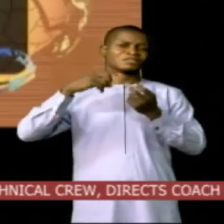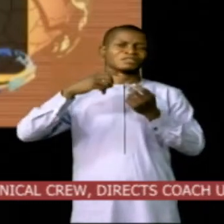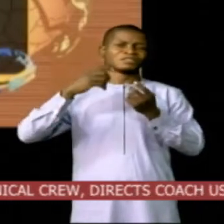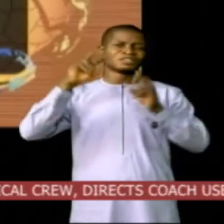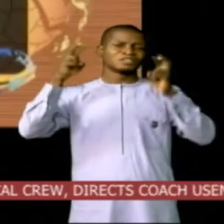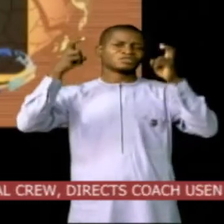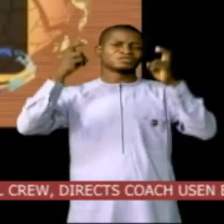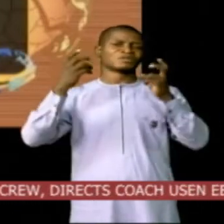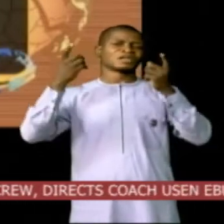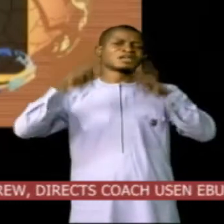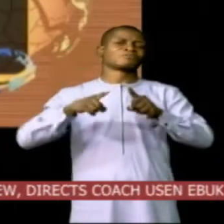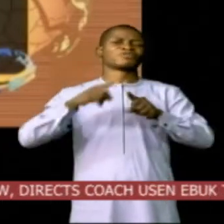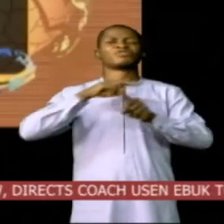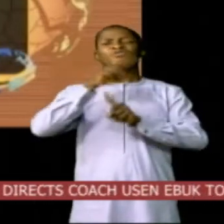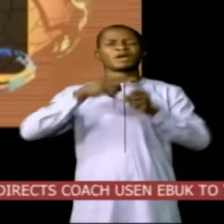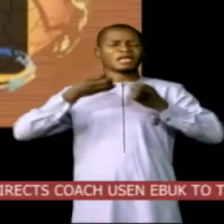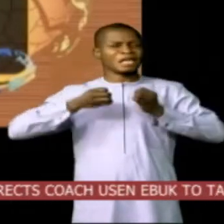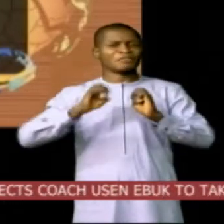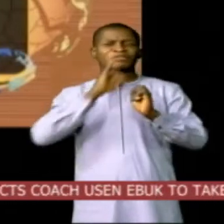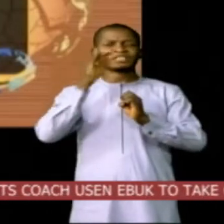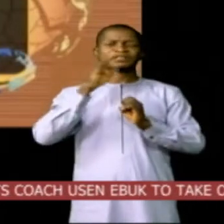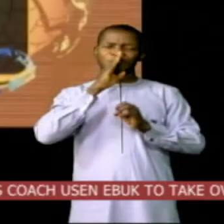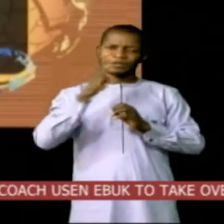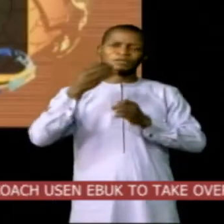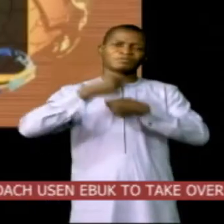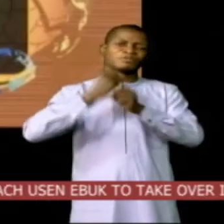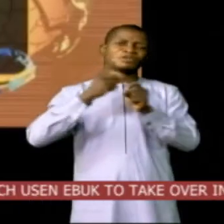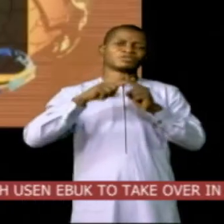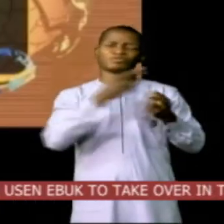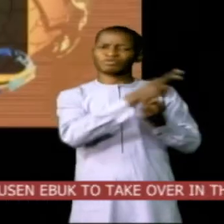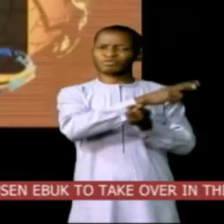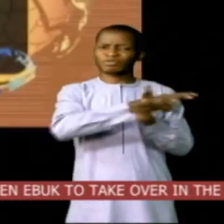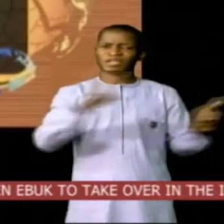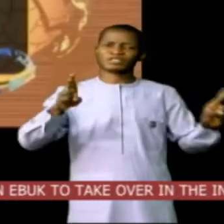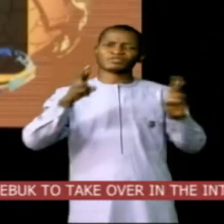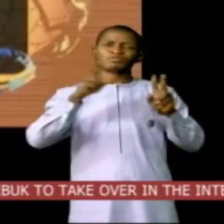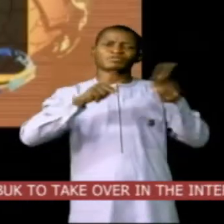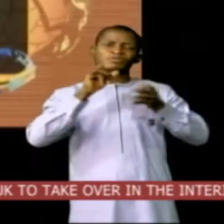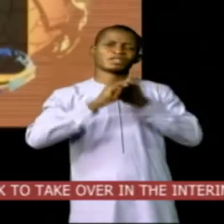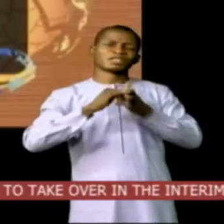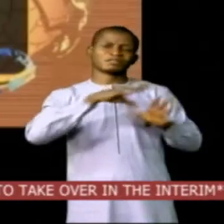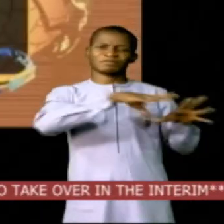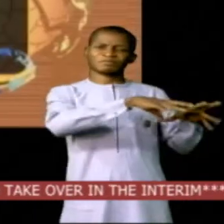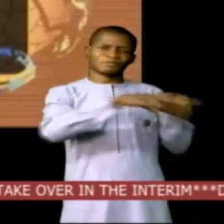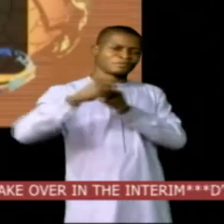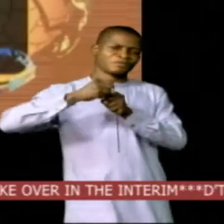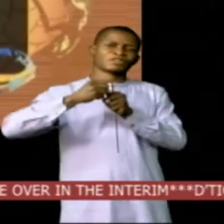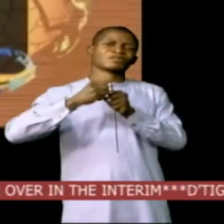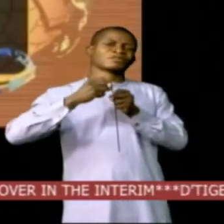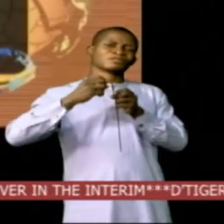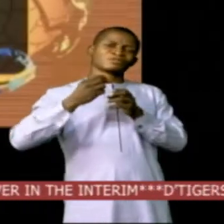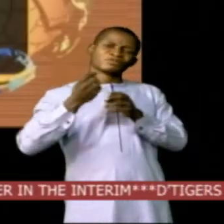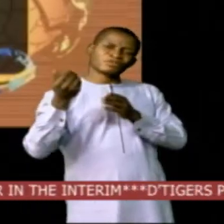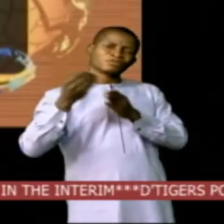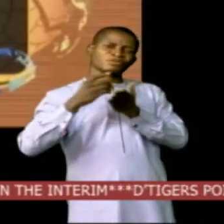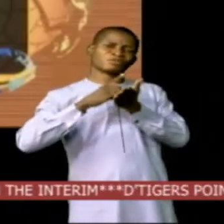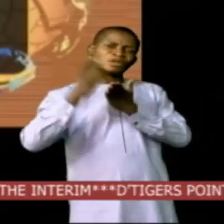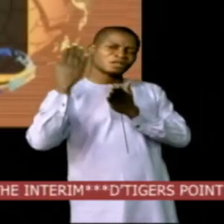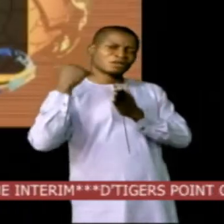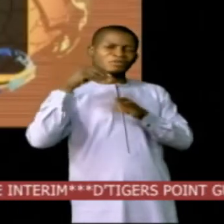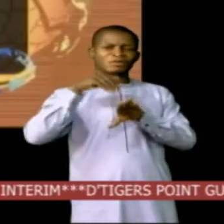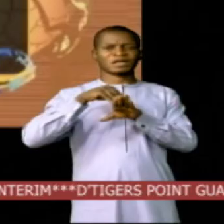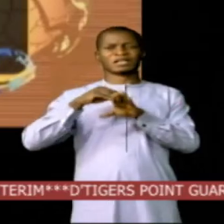happened while efforts were still being made to rescue those abducted just over a week ago at another secondary school in